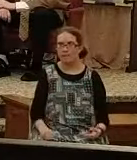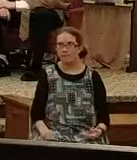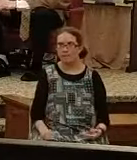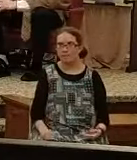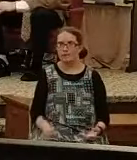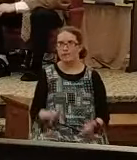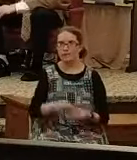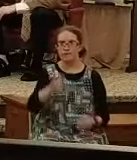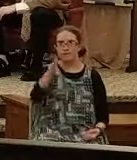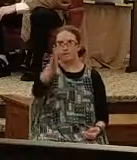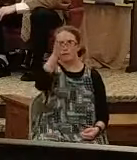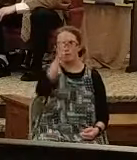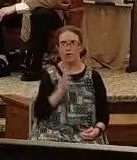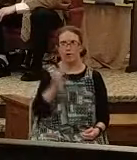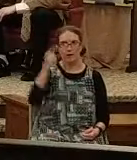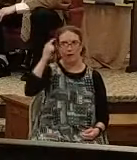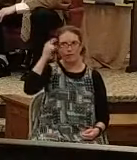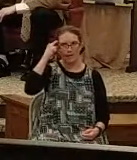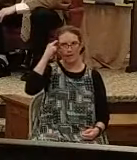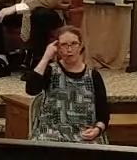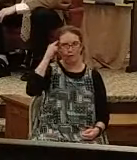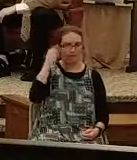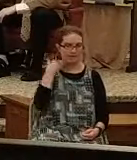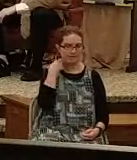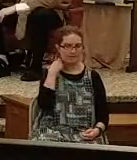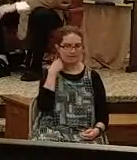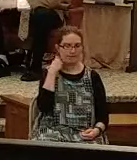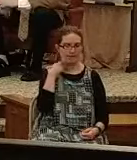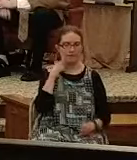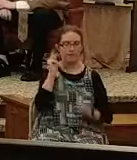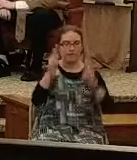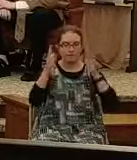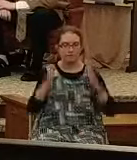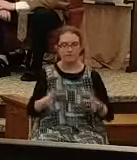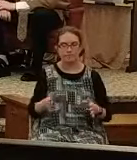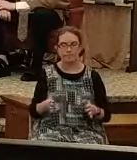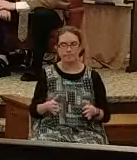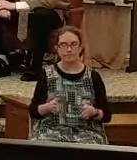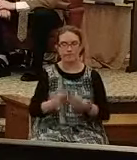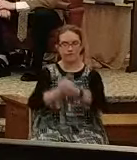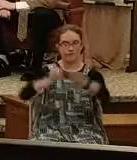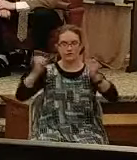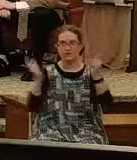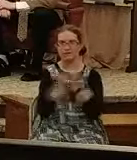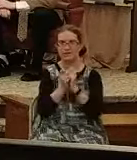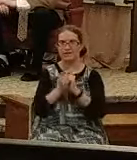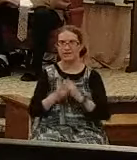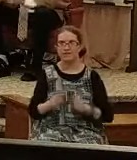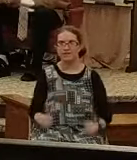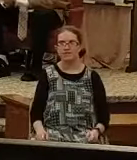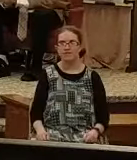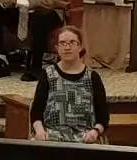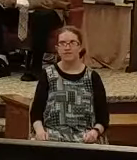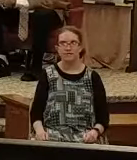It's the Spirit of God up in that heart of that person. Amen. That is changing them.